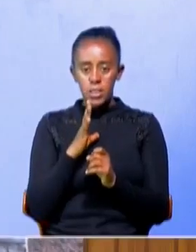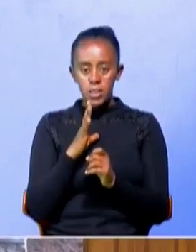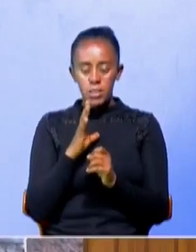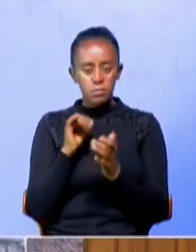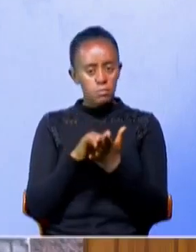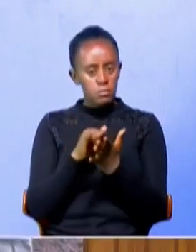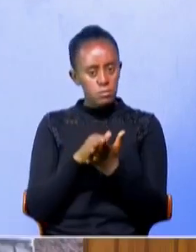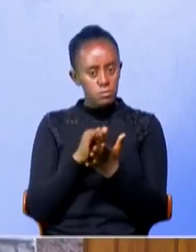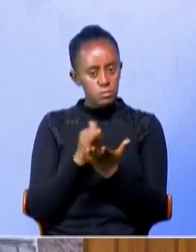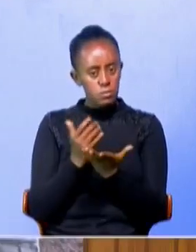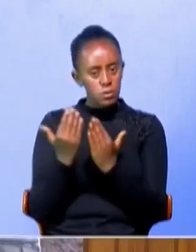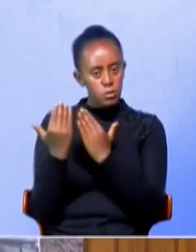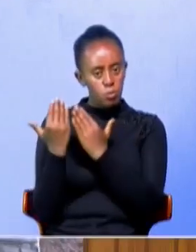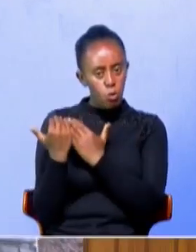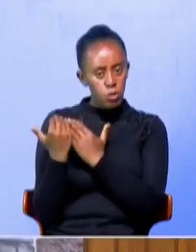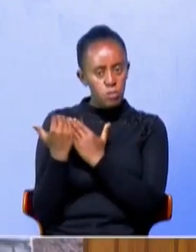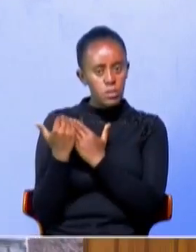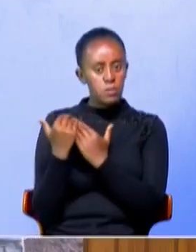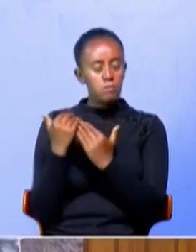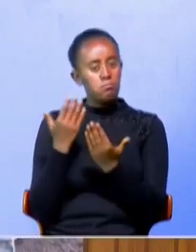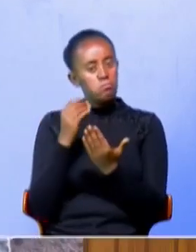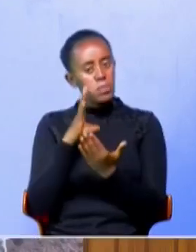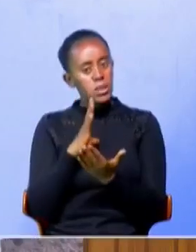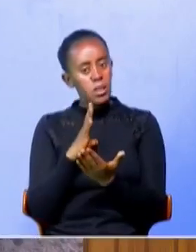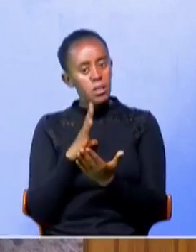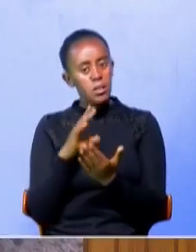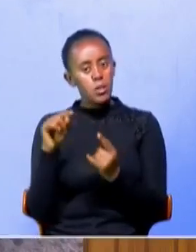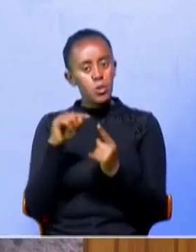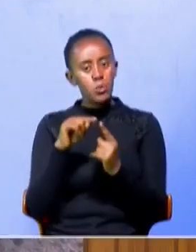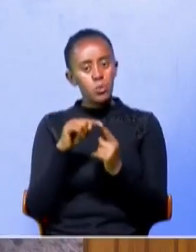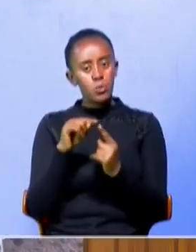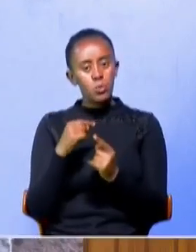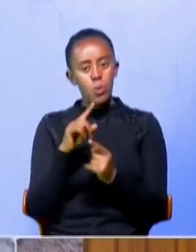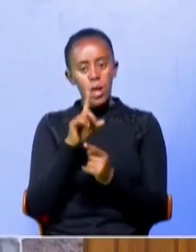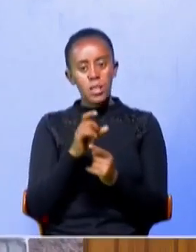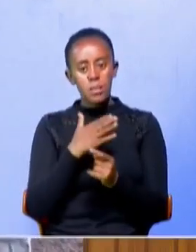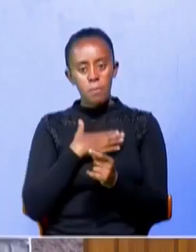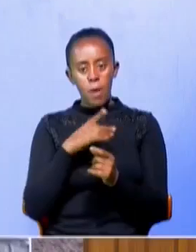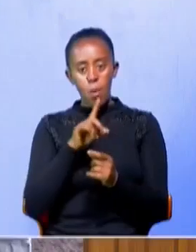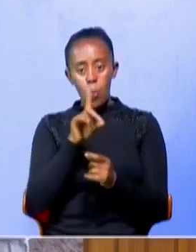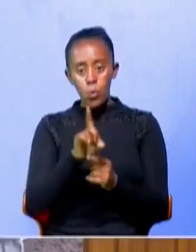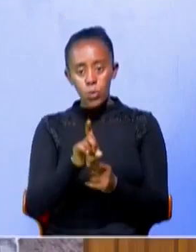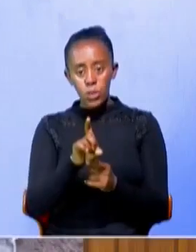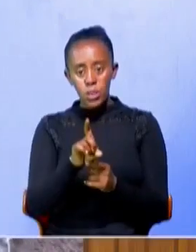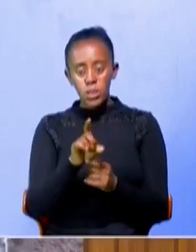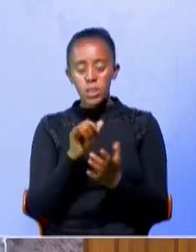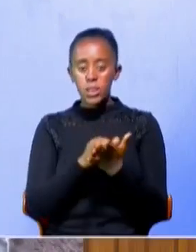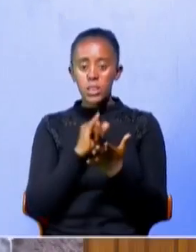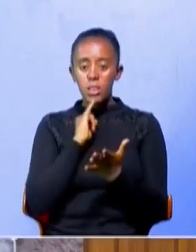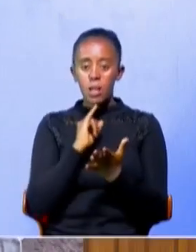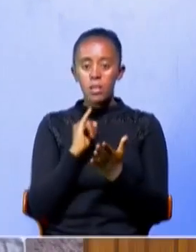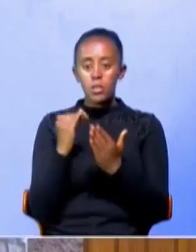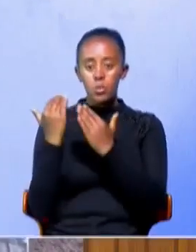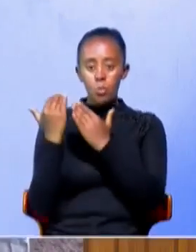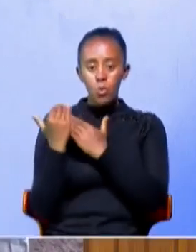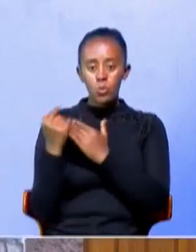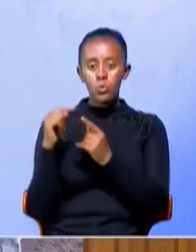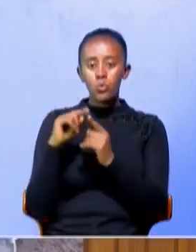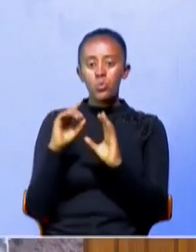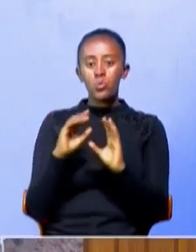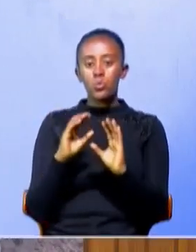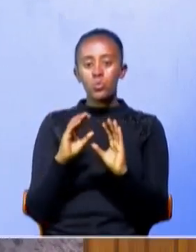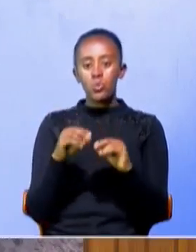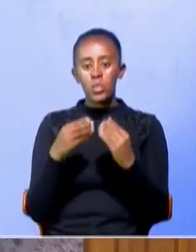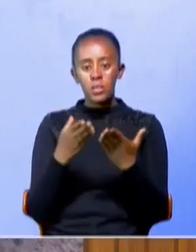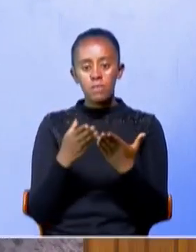Is that a responsible person to ask my question? Is that a responsible person to give